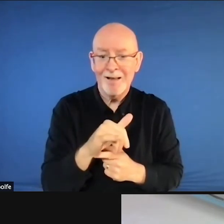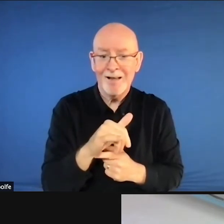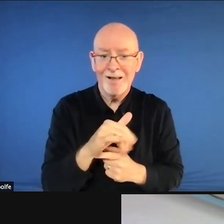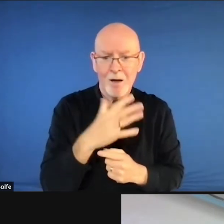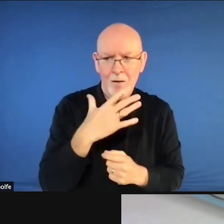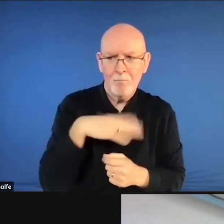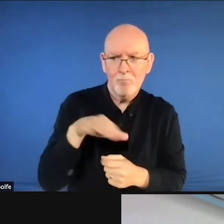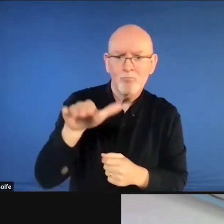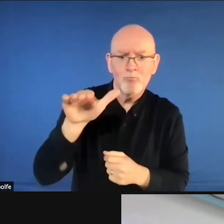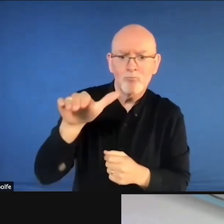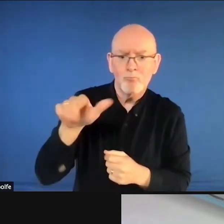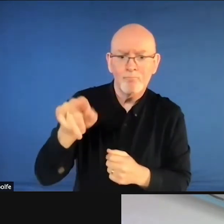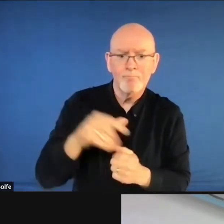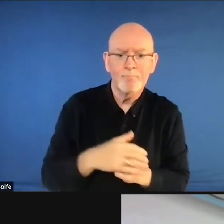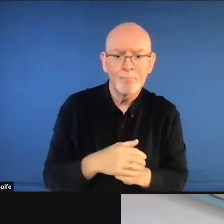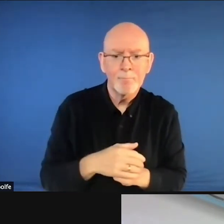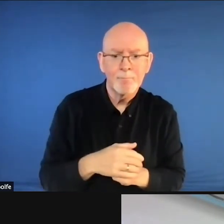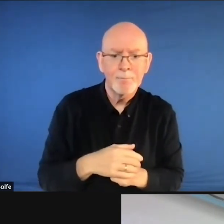Yolanda's wondering,